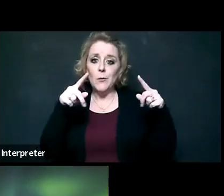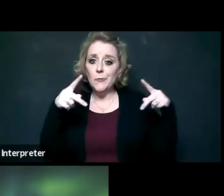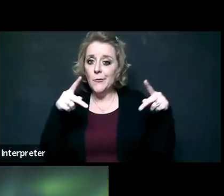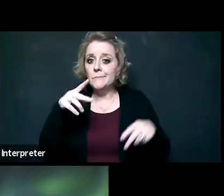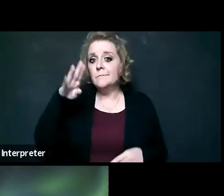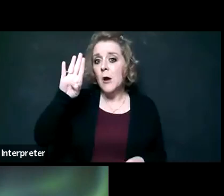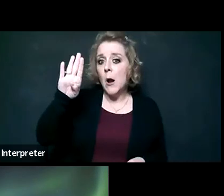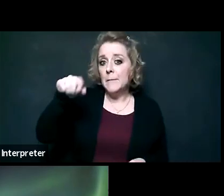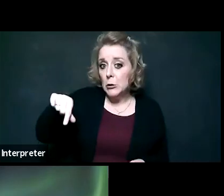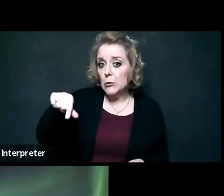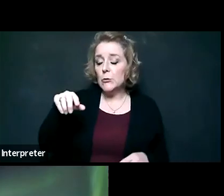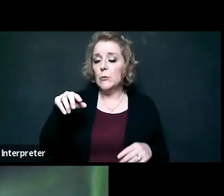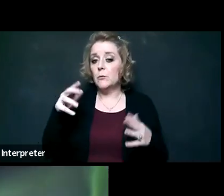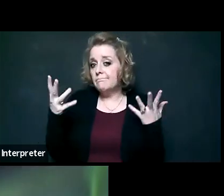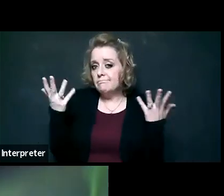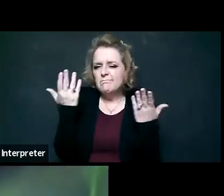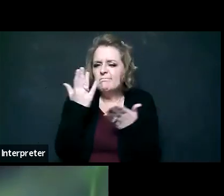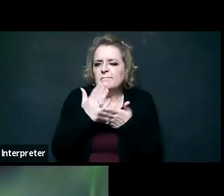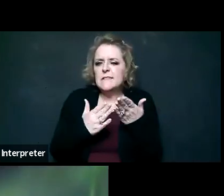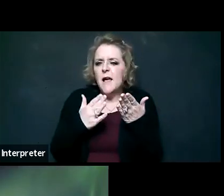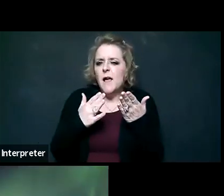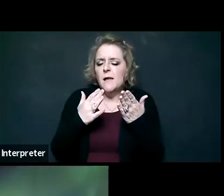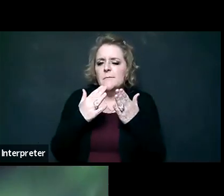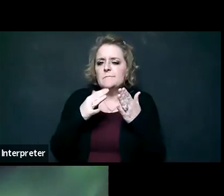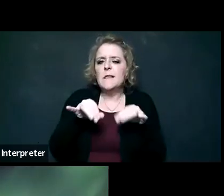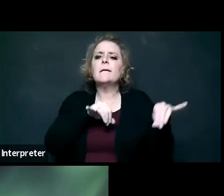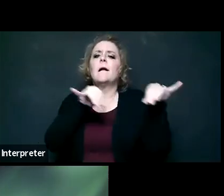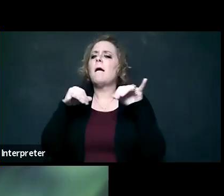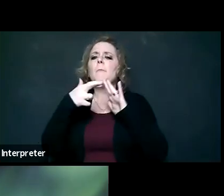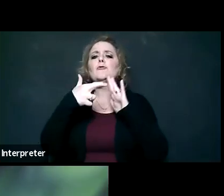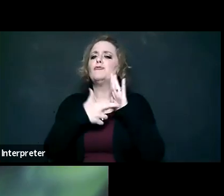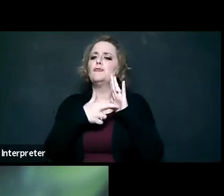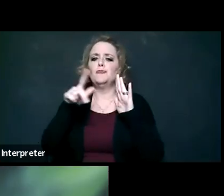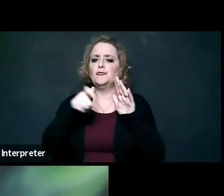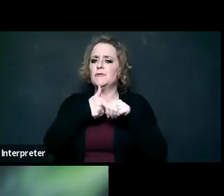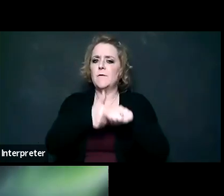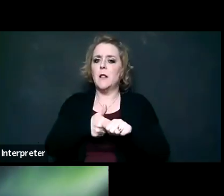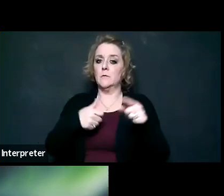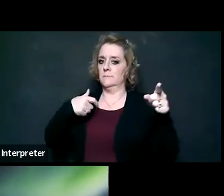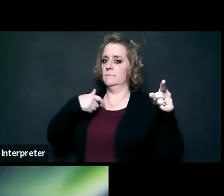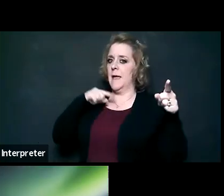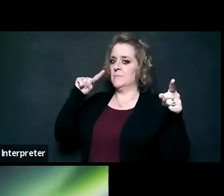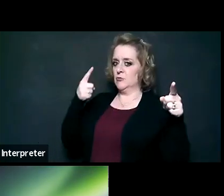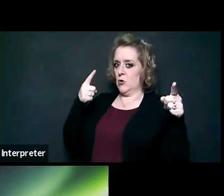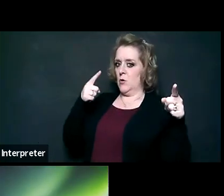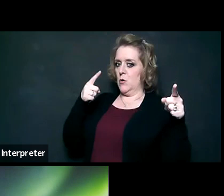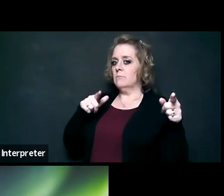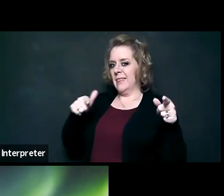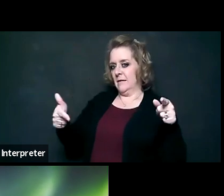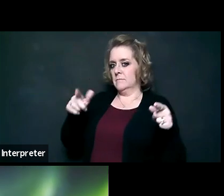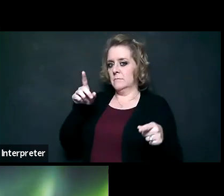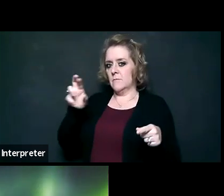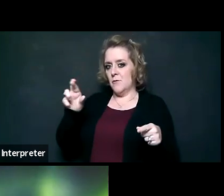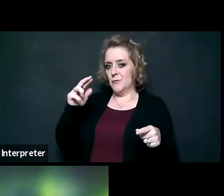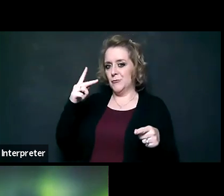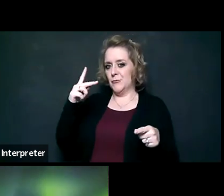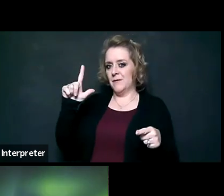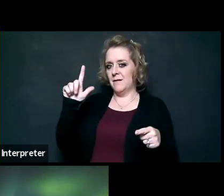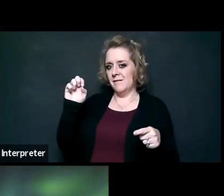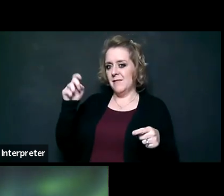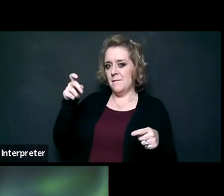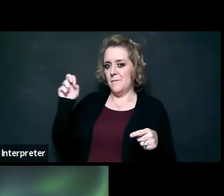good common guidelines people should be following? I'm going to start and then let Dr. Klepper finish.